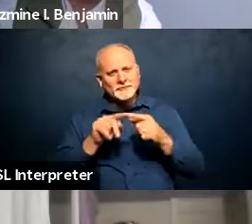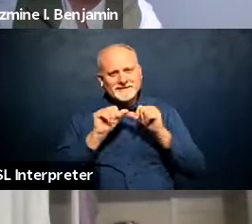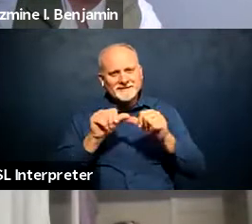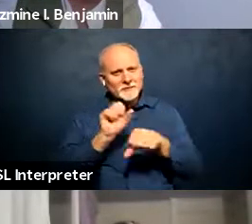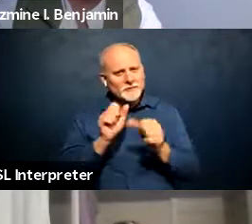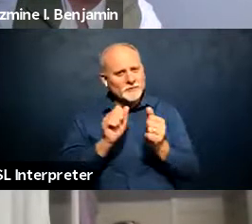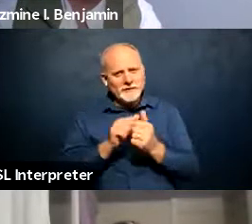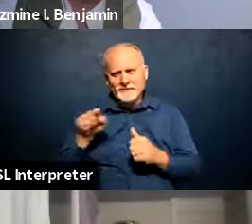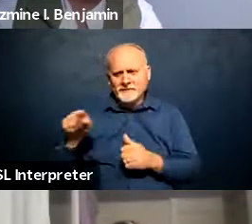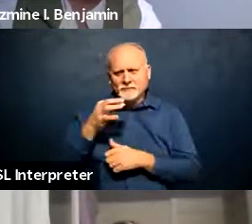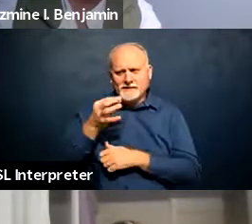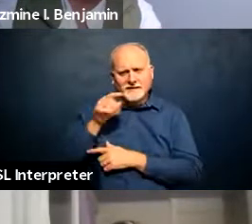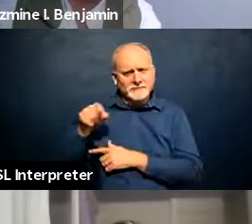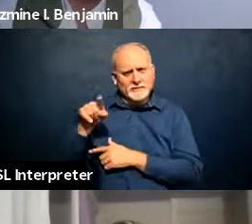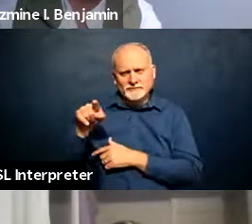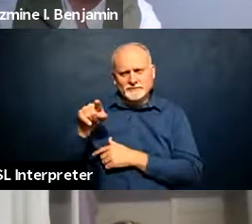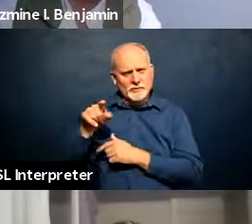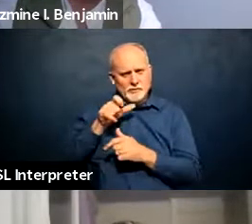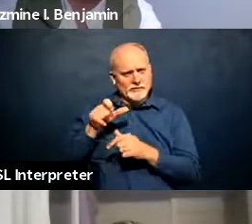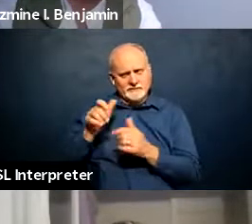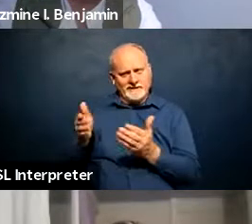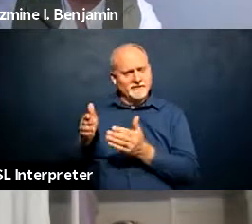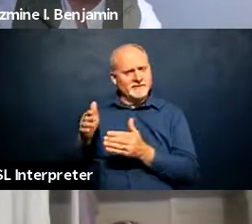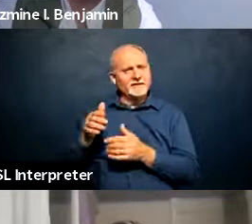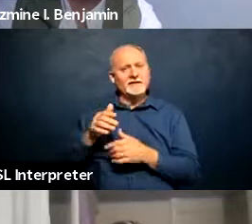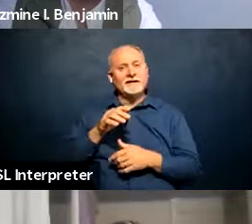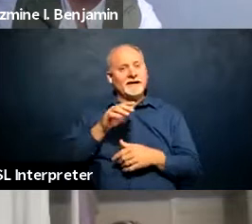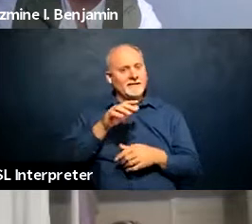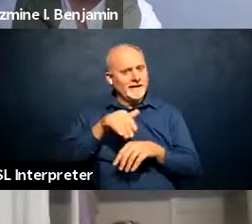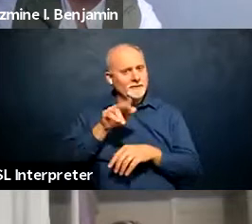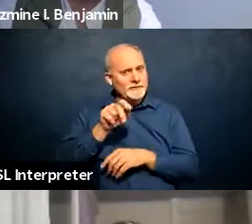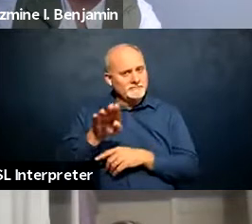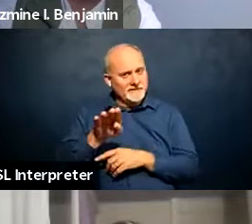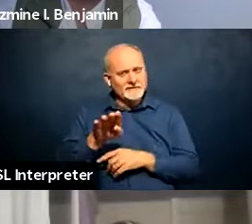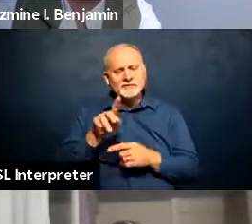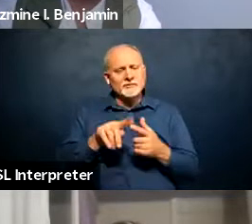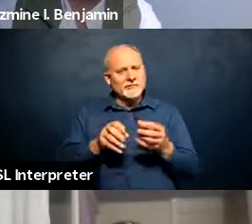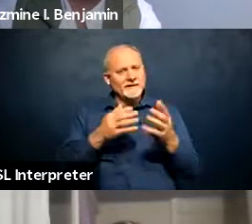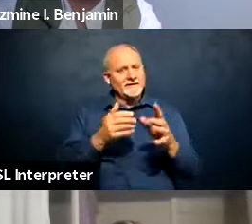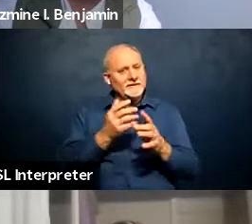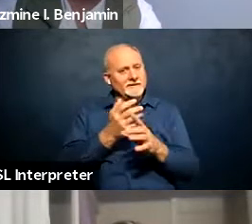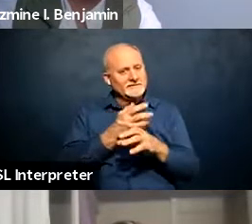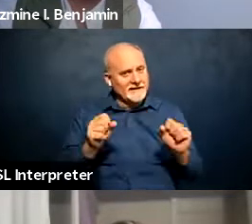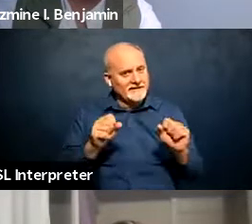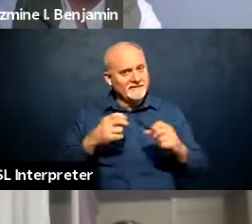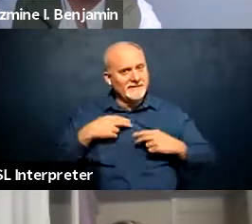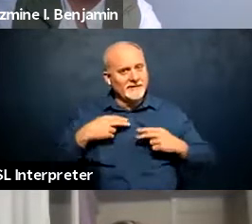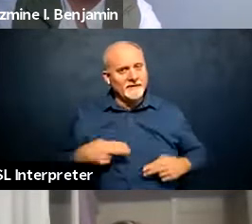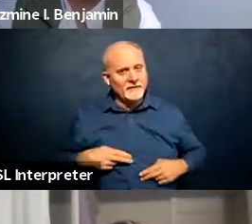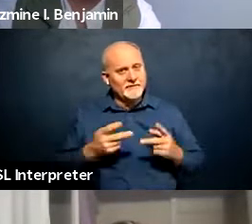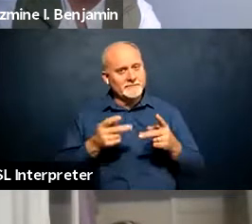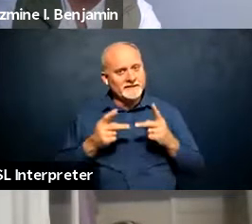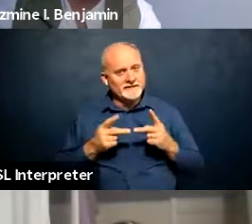work with the experts in this town hall and at UAB in providing a healthy and safe campus environment, facilitating